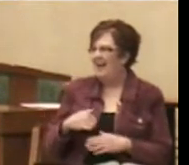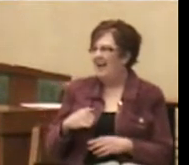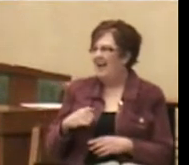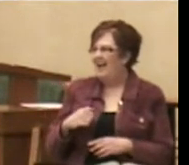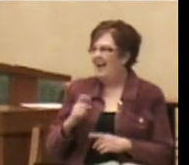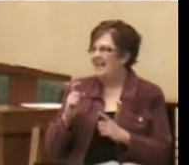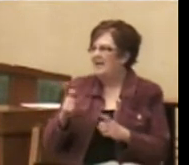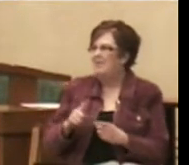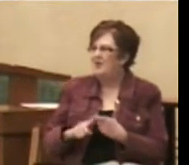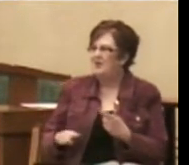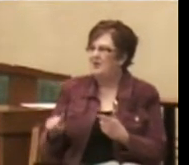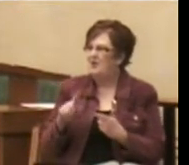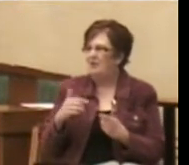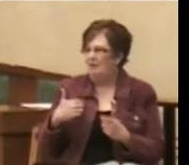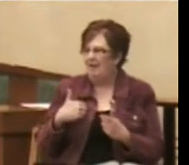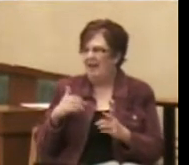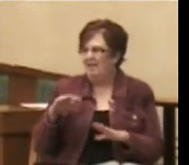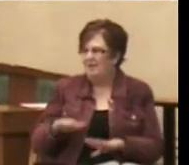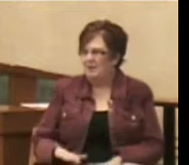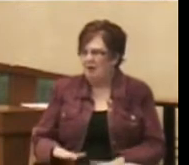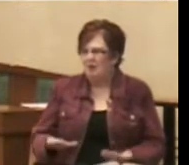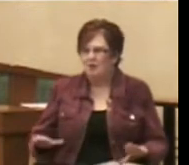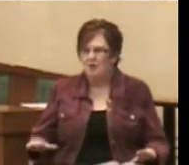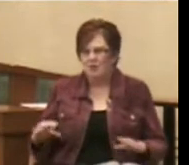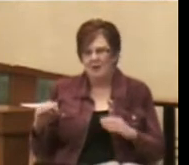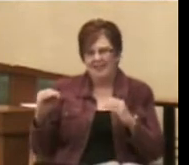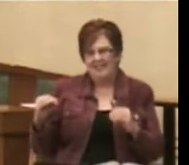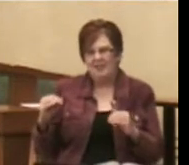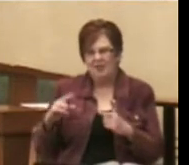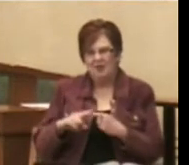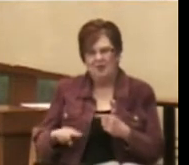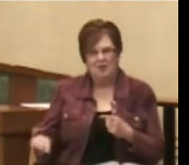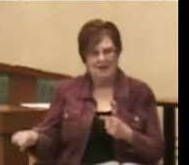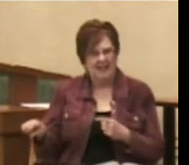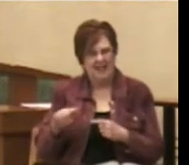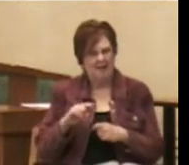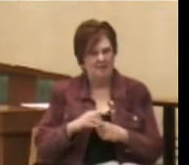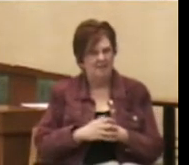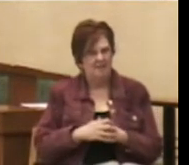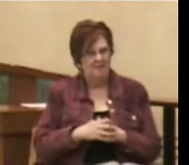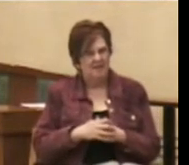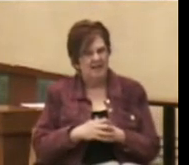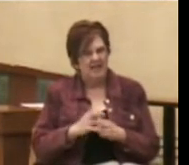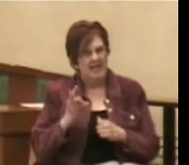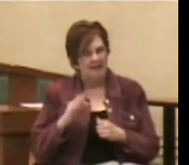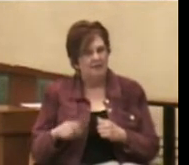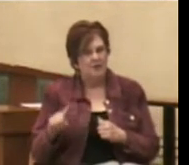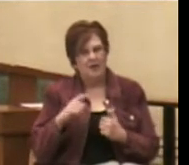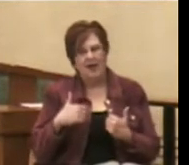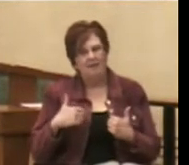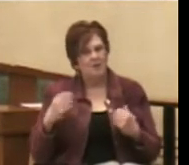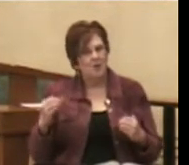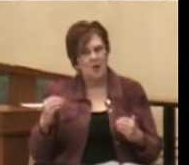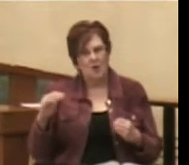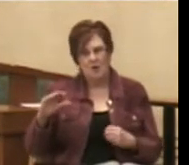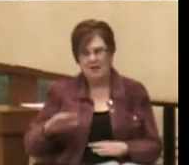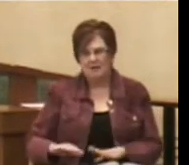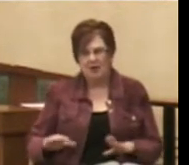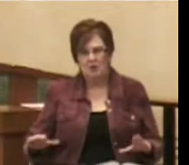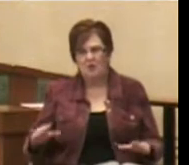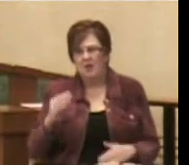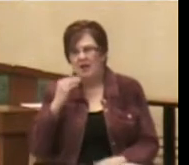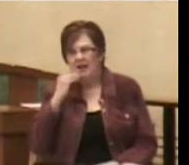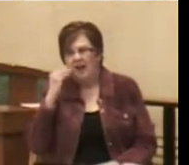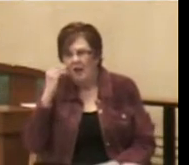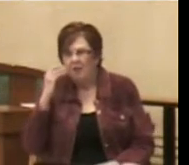to you. If you have small children, teach it to them. If you have no small children at